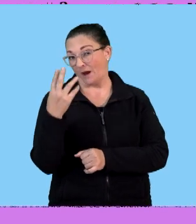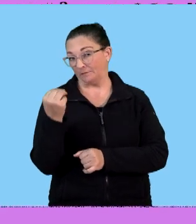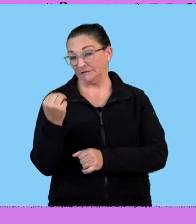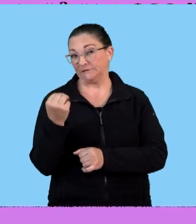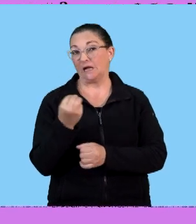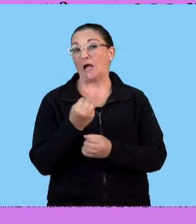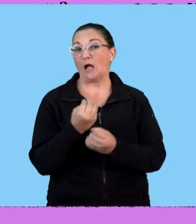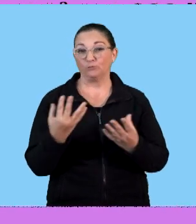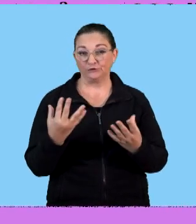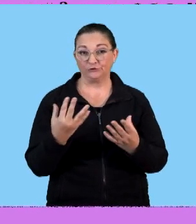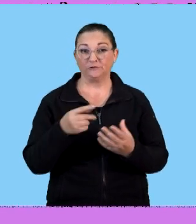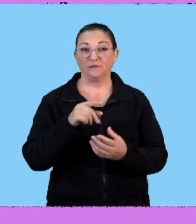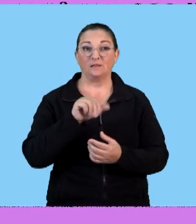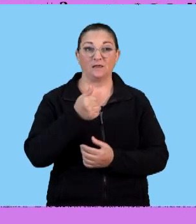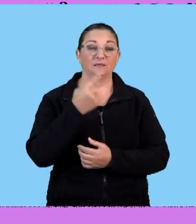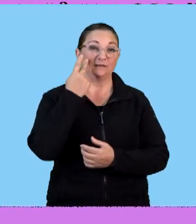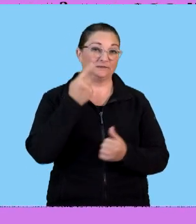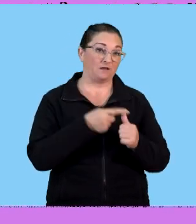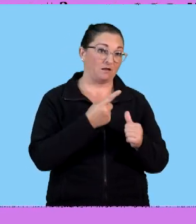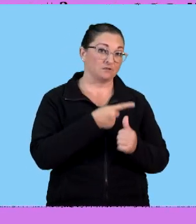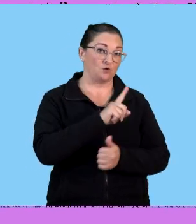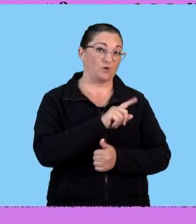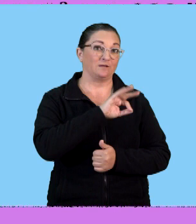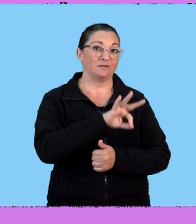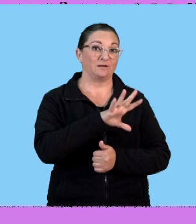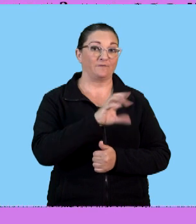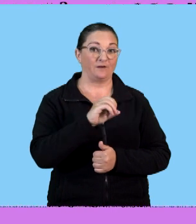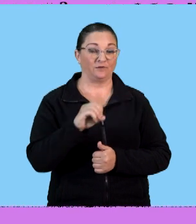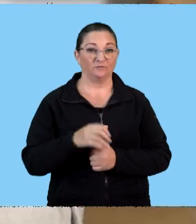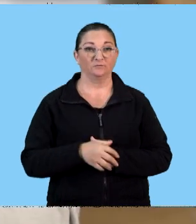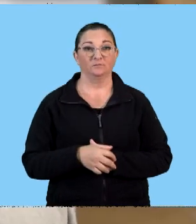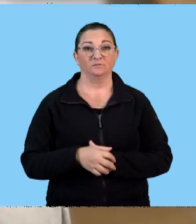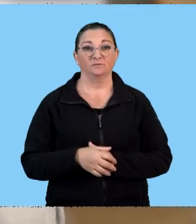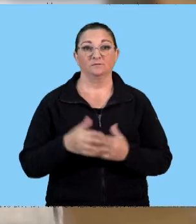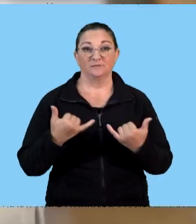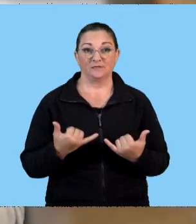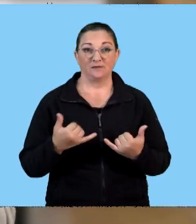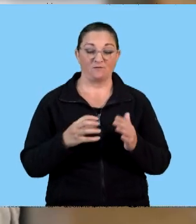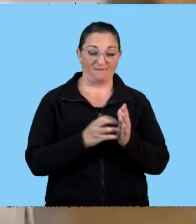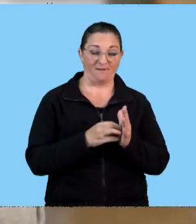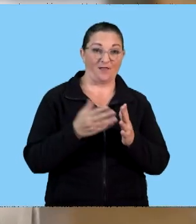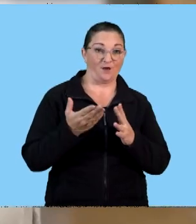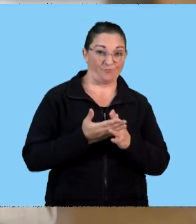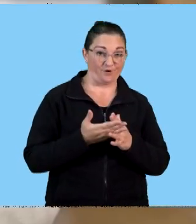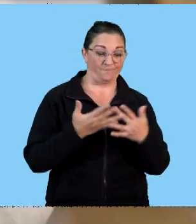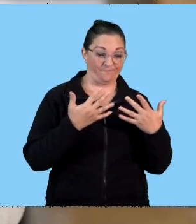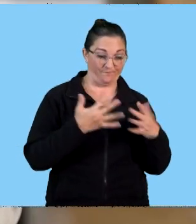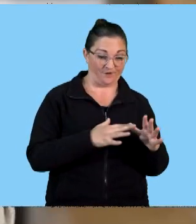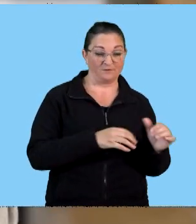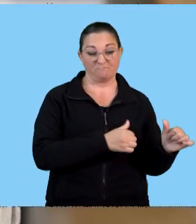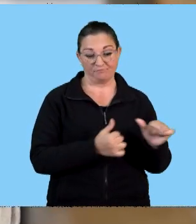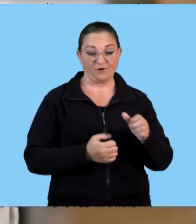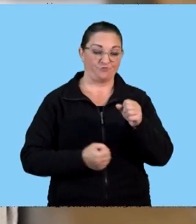per meter, and I've ended with an answer of 3,500 Rand. Okay guys, let us take a quick advert